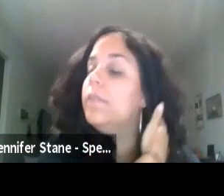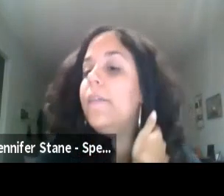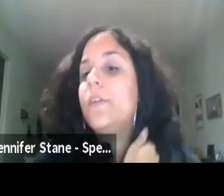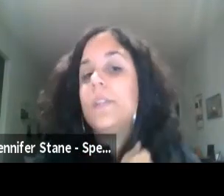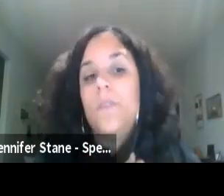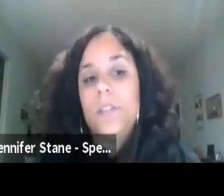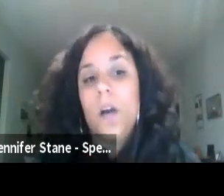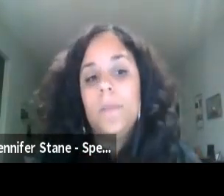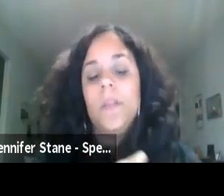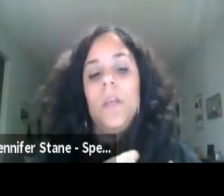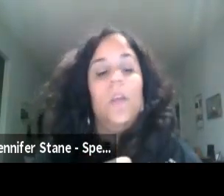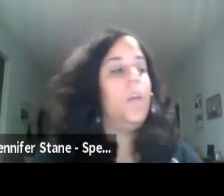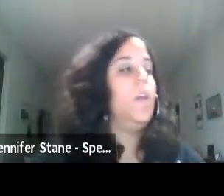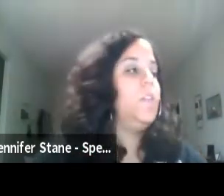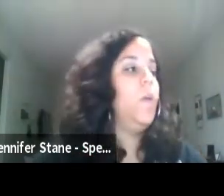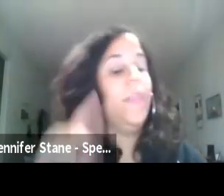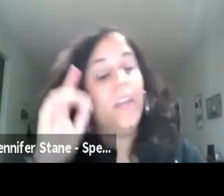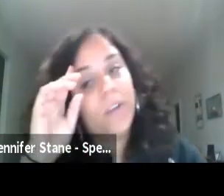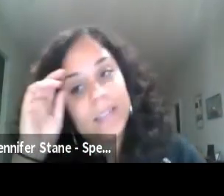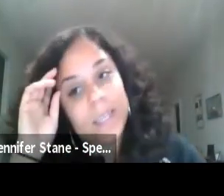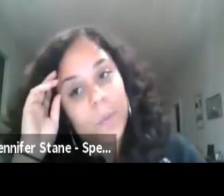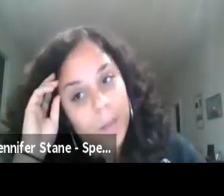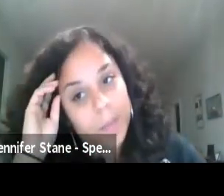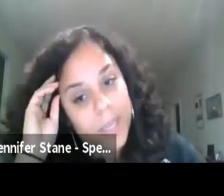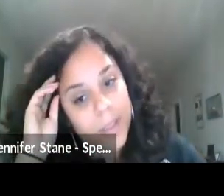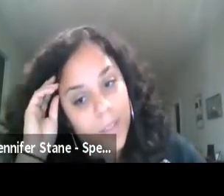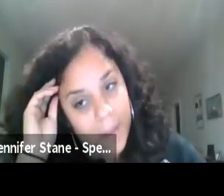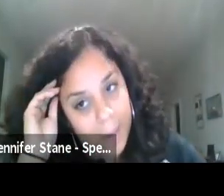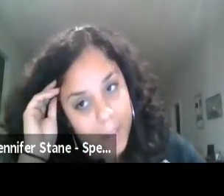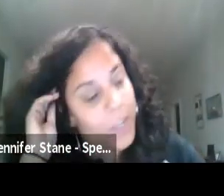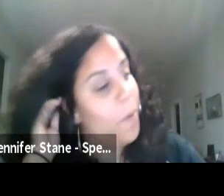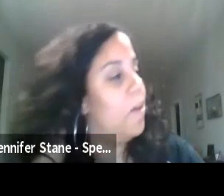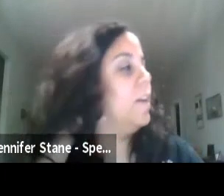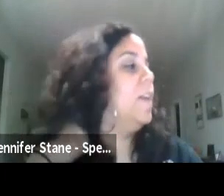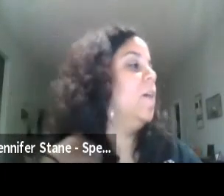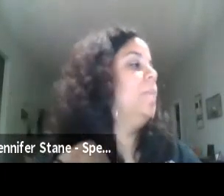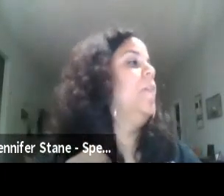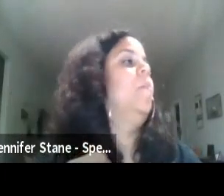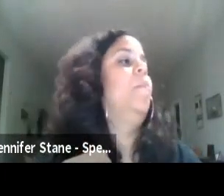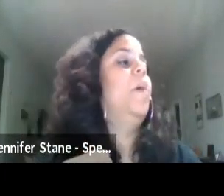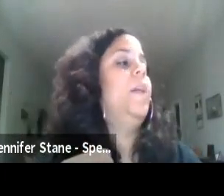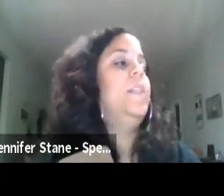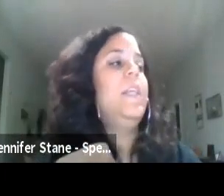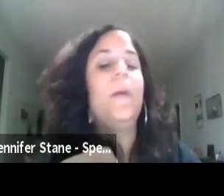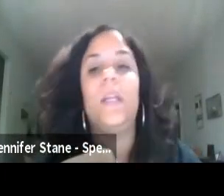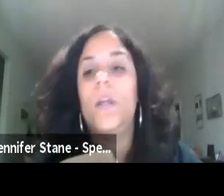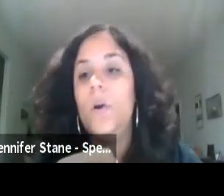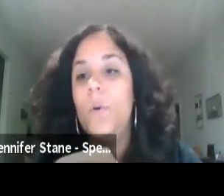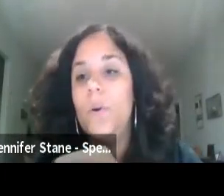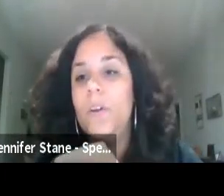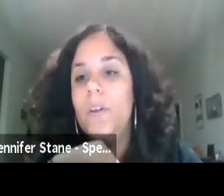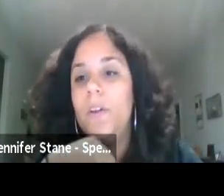Okay, now for some fun talk. So I think you guys can probably get the theme that's going on here, but does